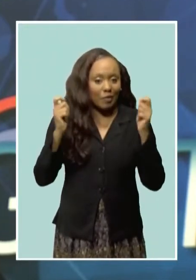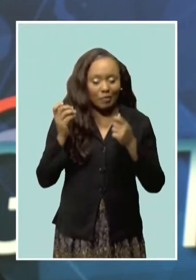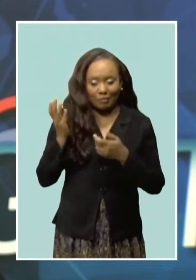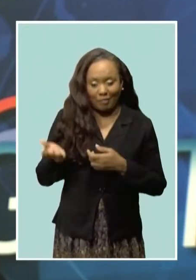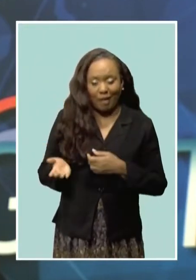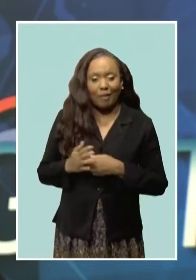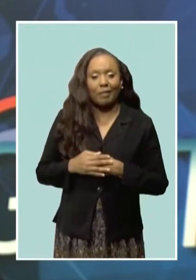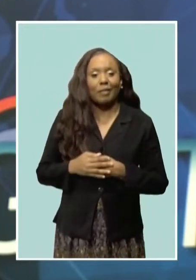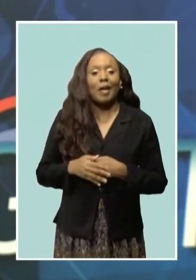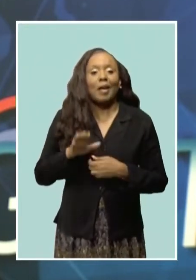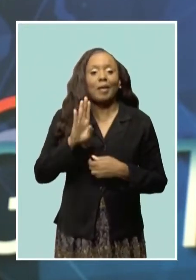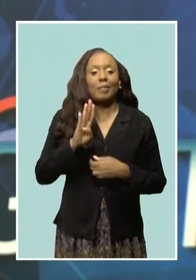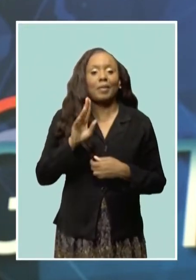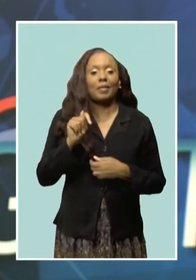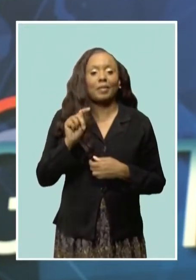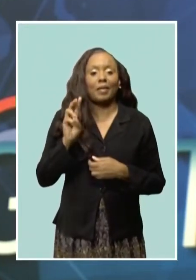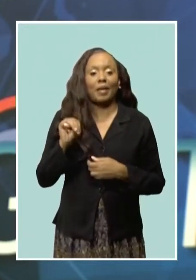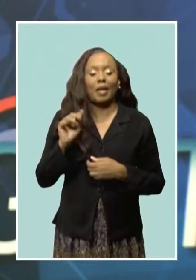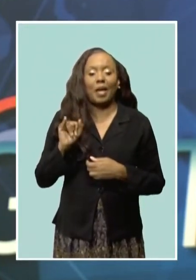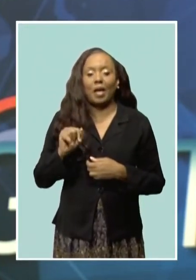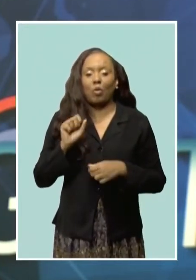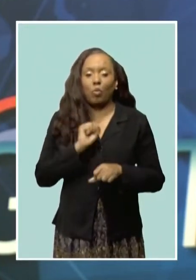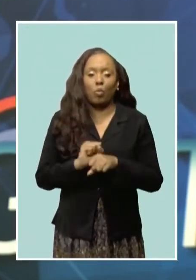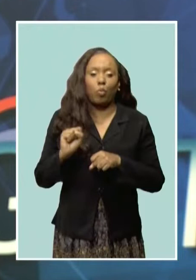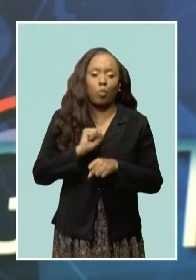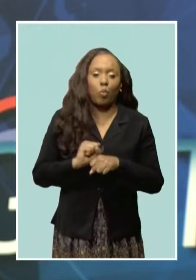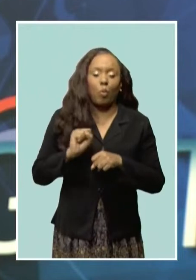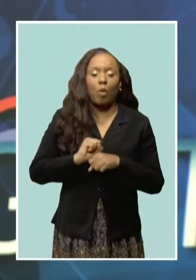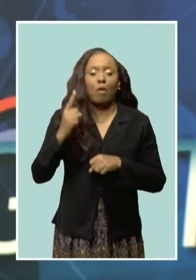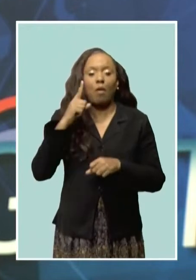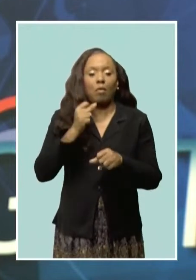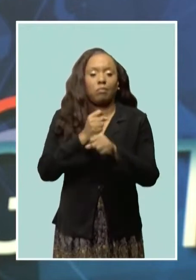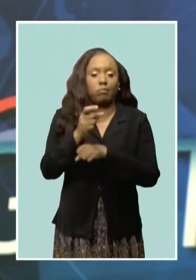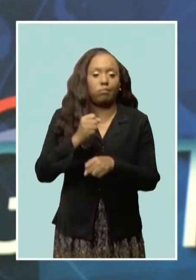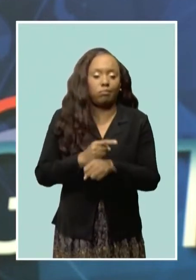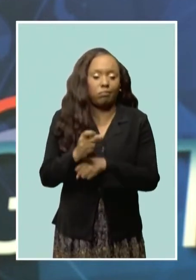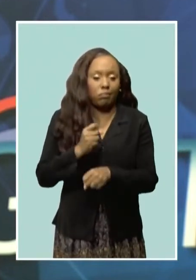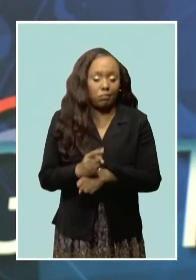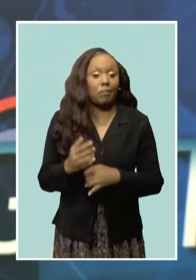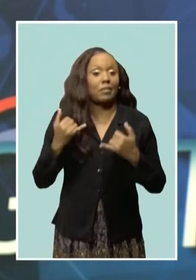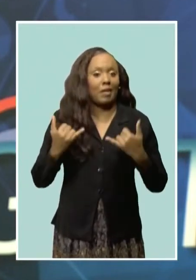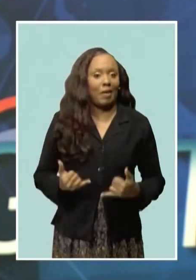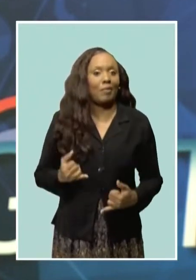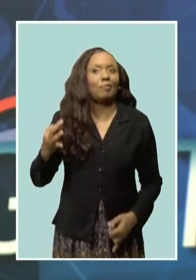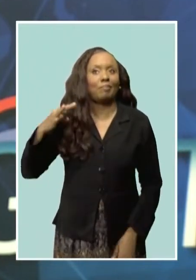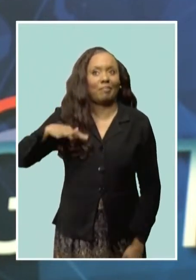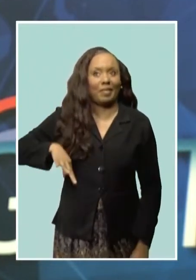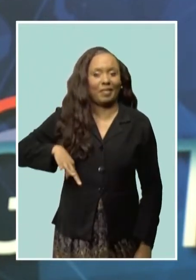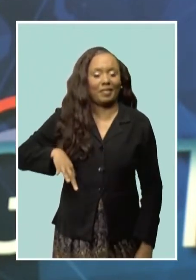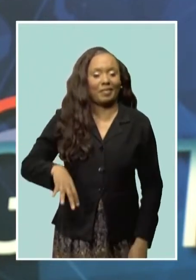that the BTMI has been putting lots of work into the annual event and is paying off.